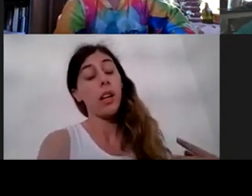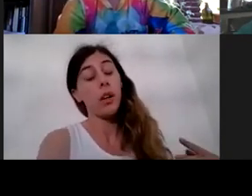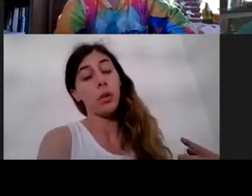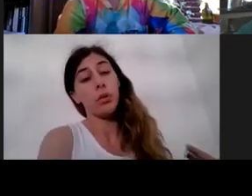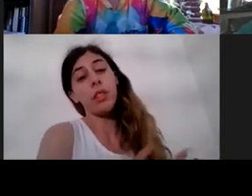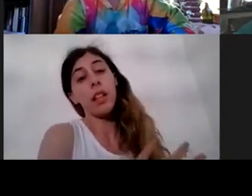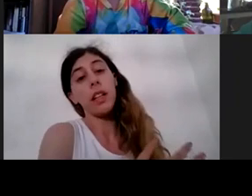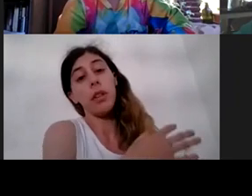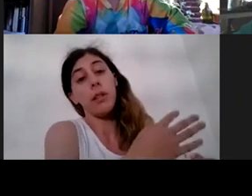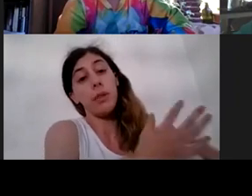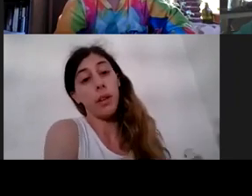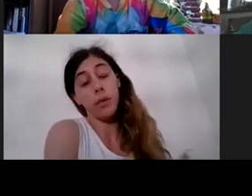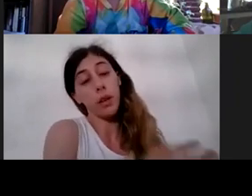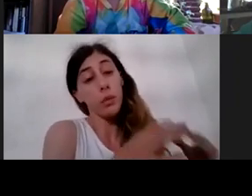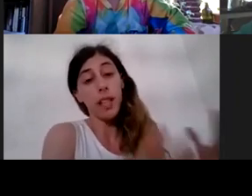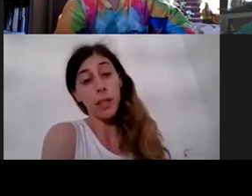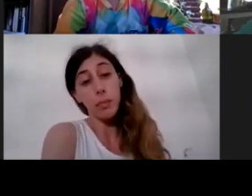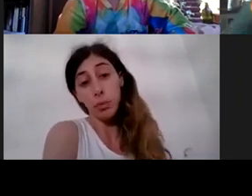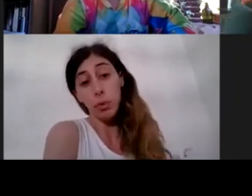medical transitions.